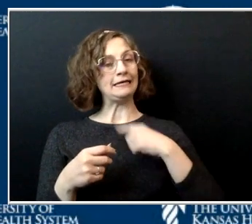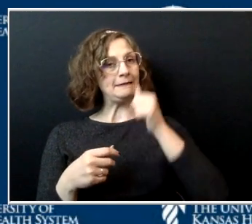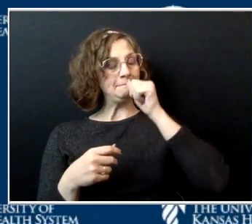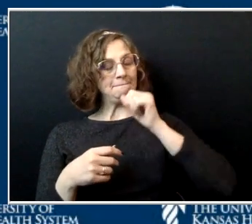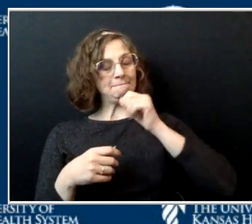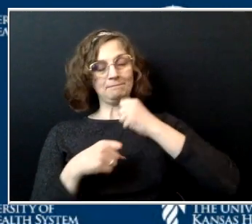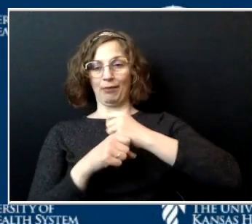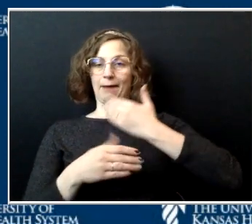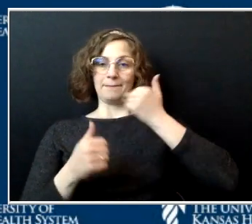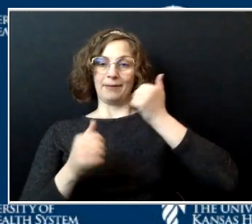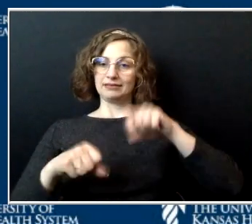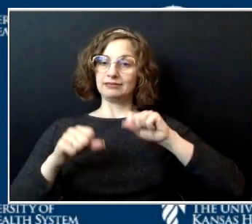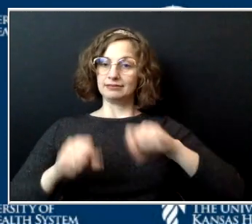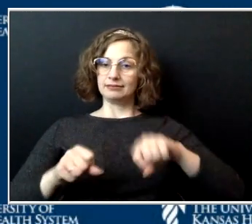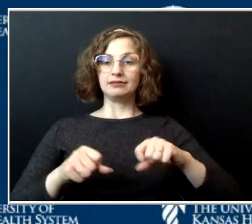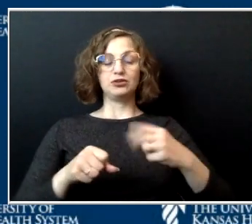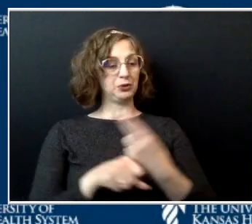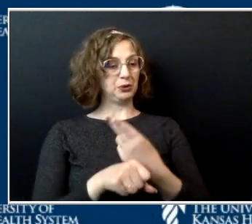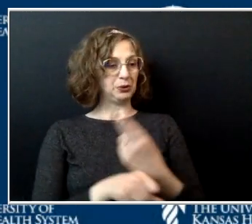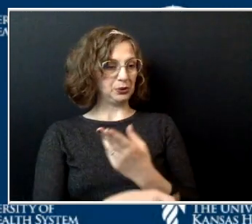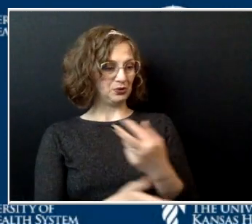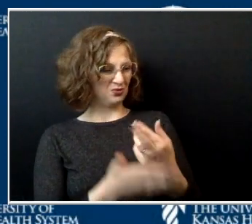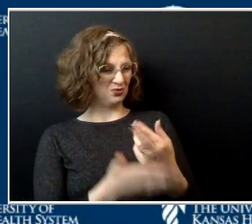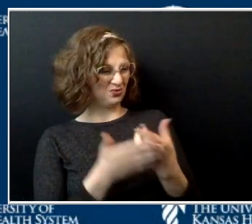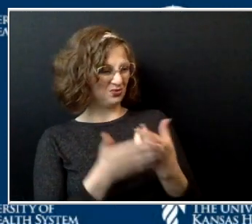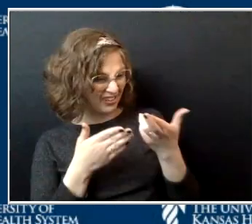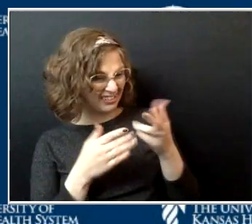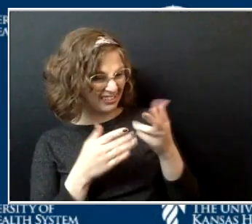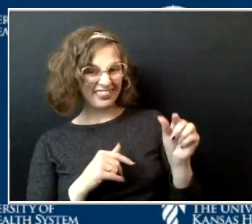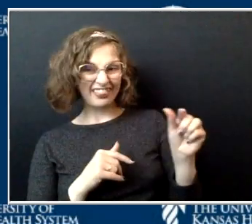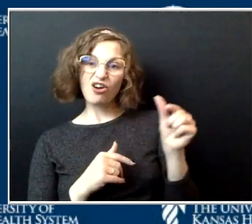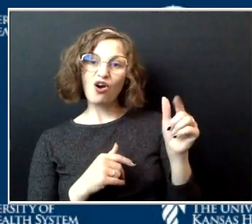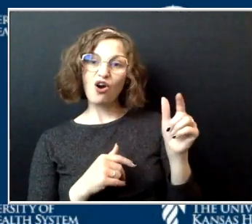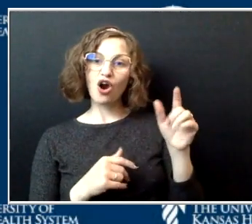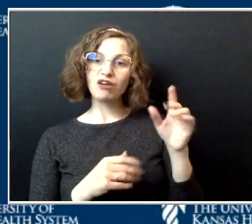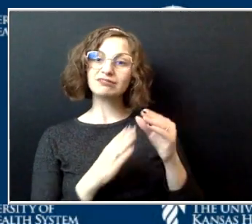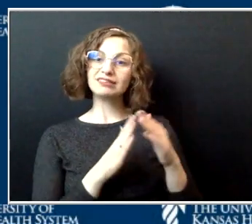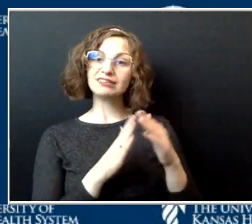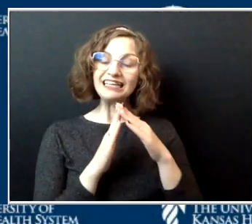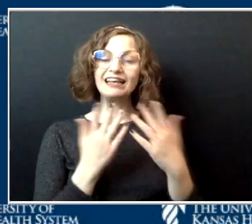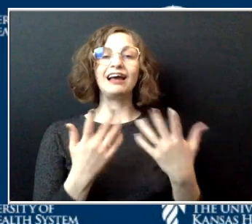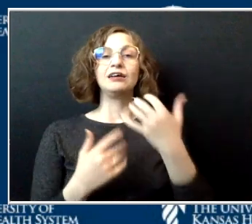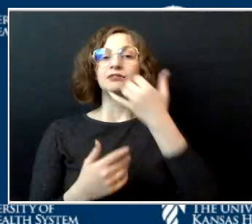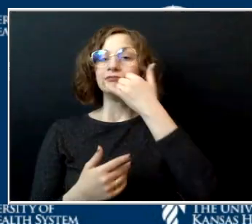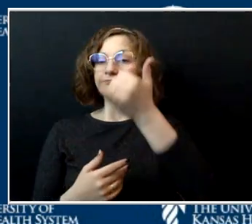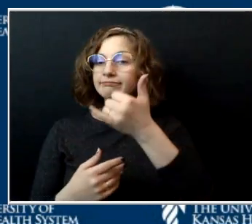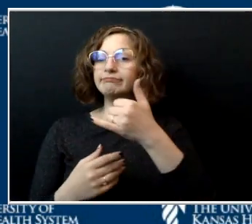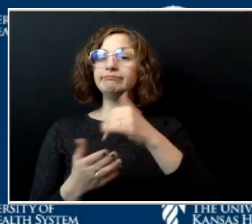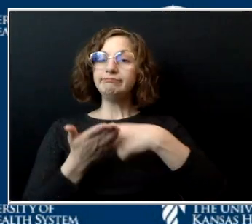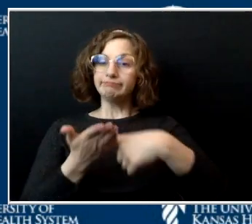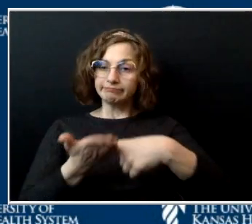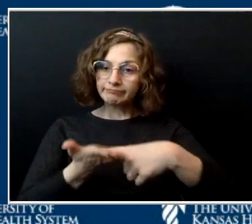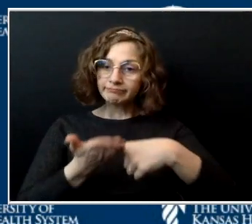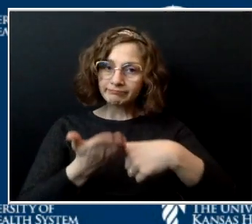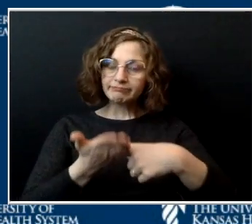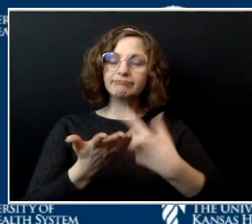with resources in the Garden City area and phone call communications between myself and Jennifer and